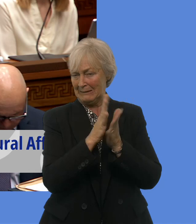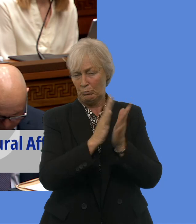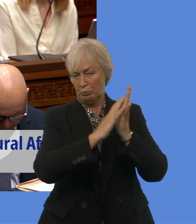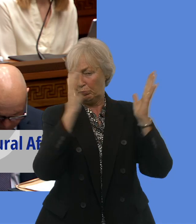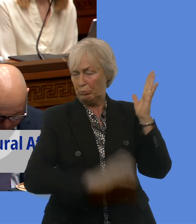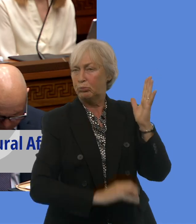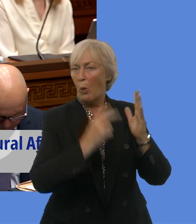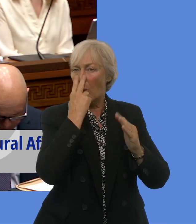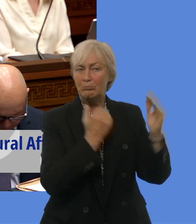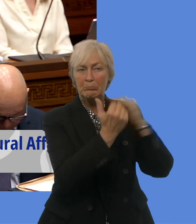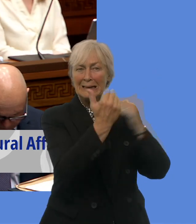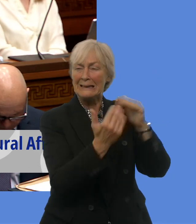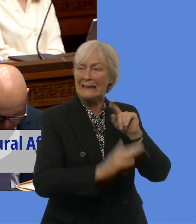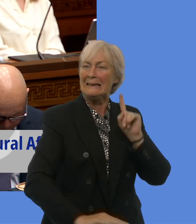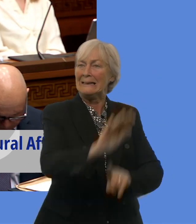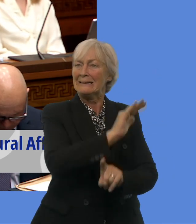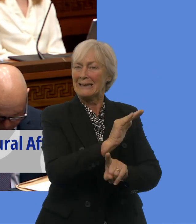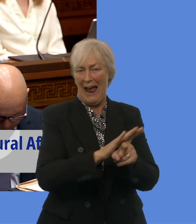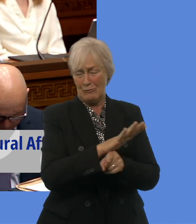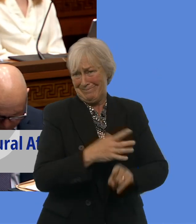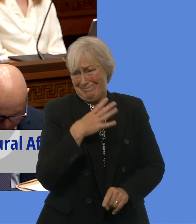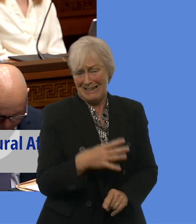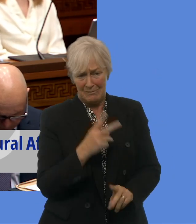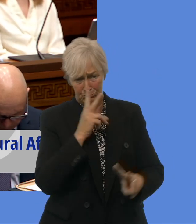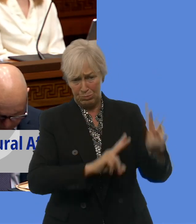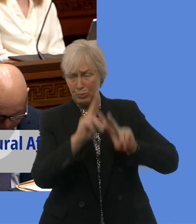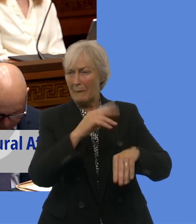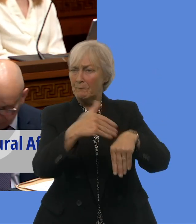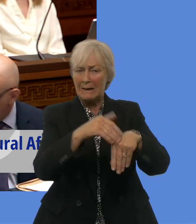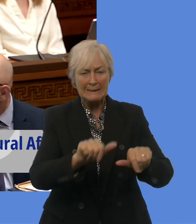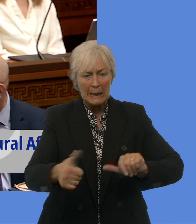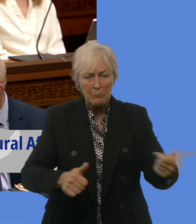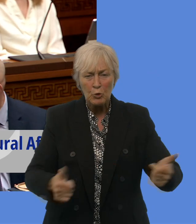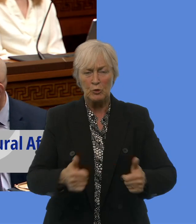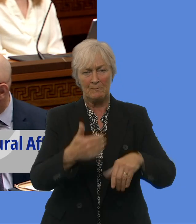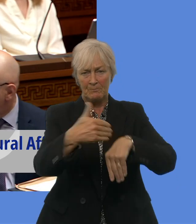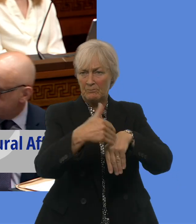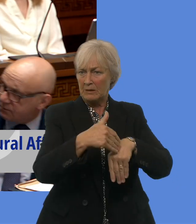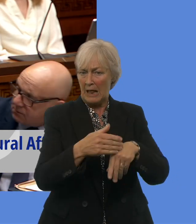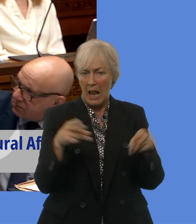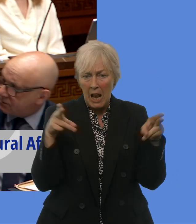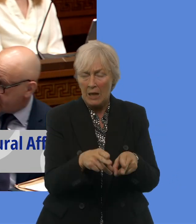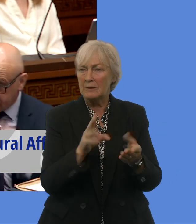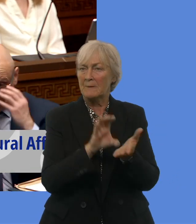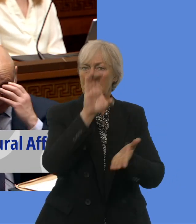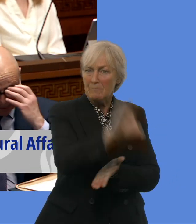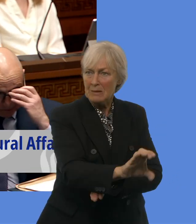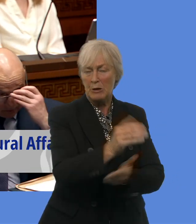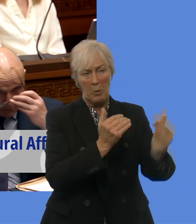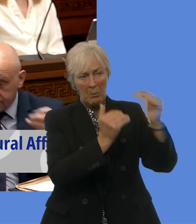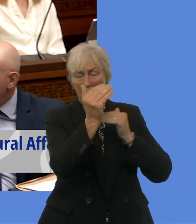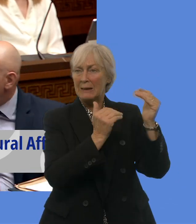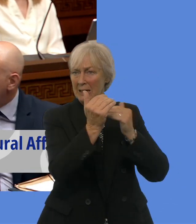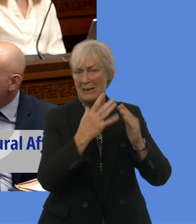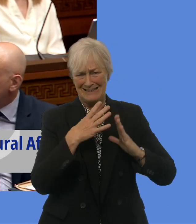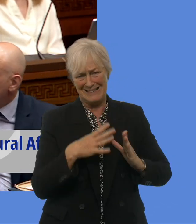The dilapidation in areas has a real blight upon those communities. It affects the neighbourhood, it affects the lack of investment in the area, and that's very, very keen to have it